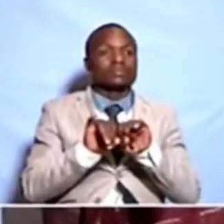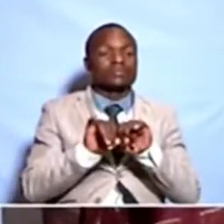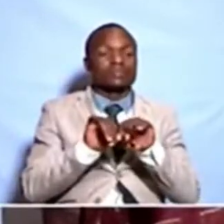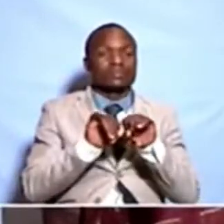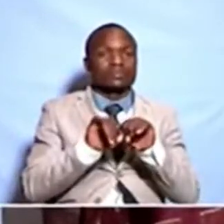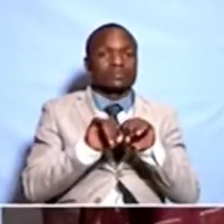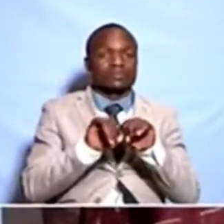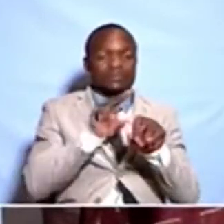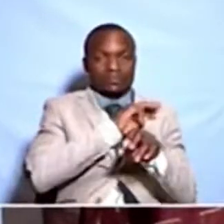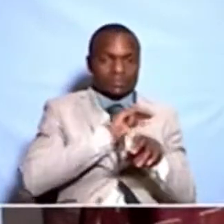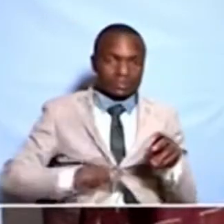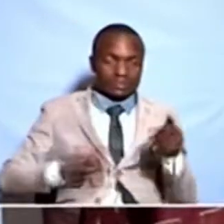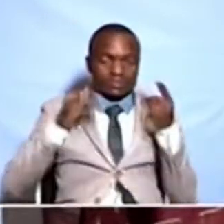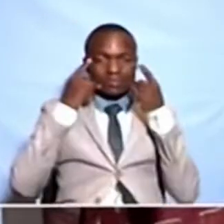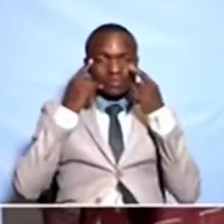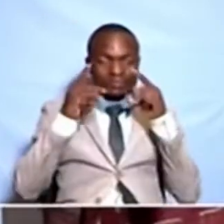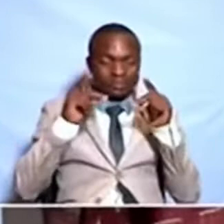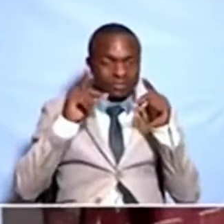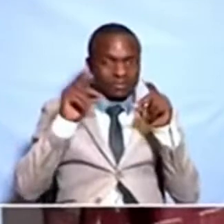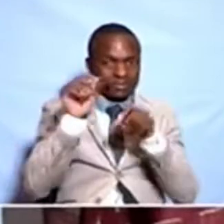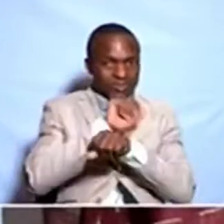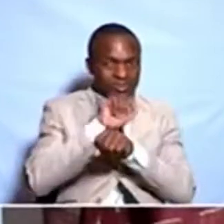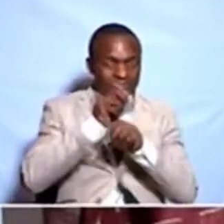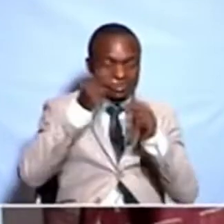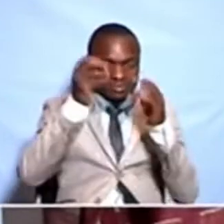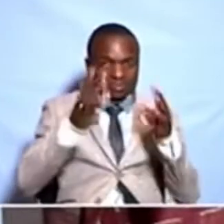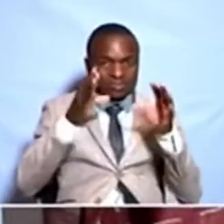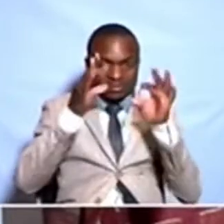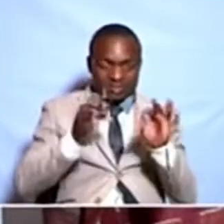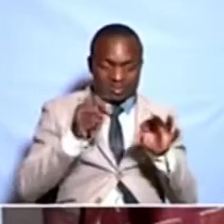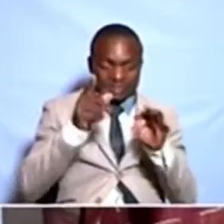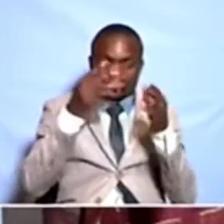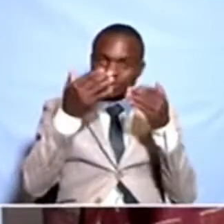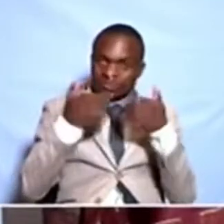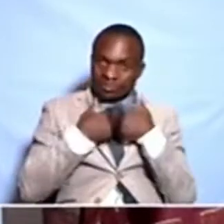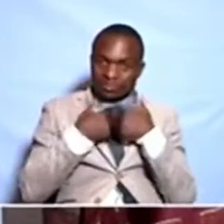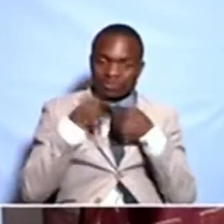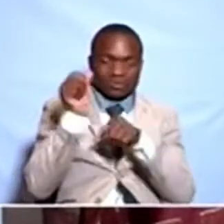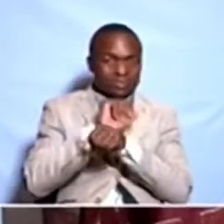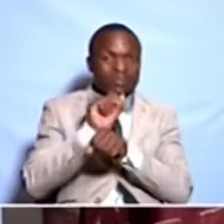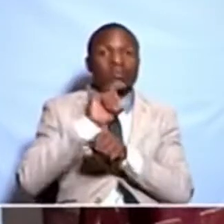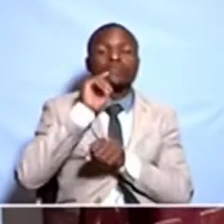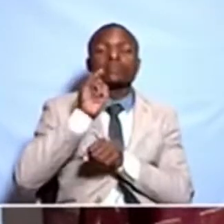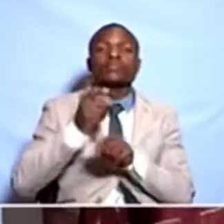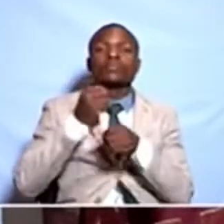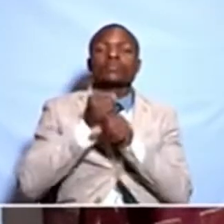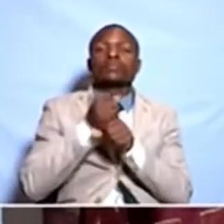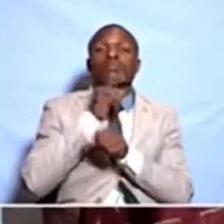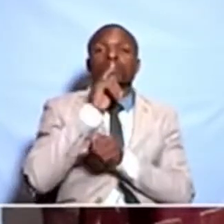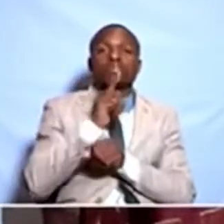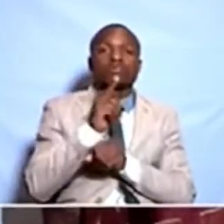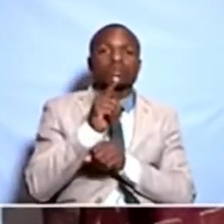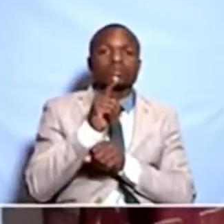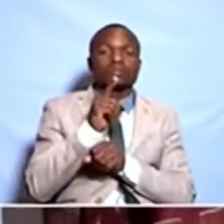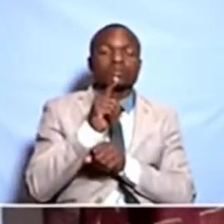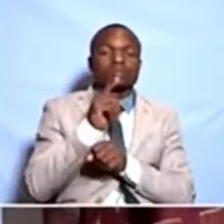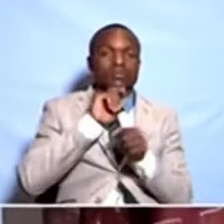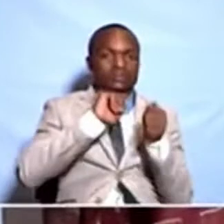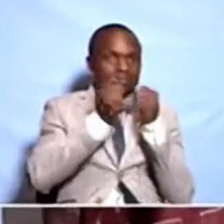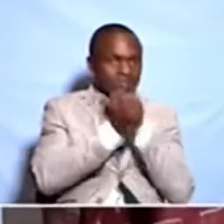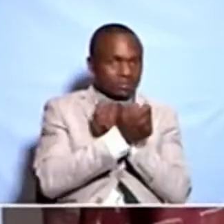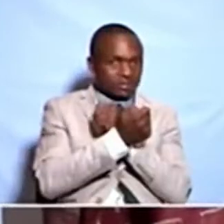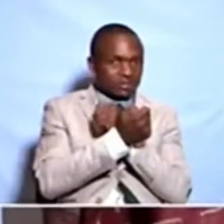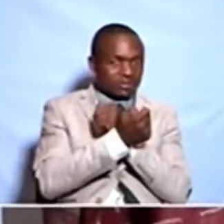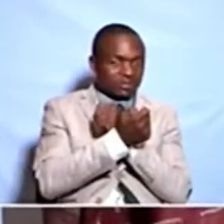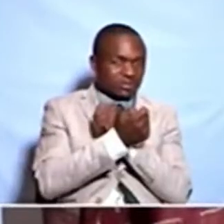public or vehicle owners to know that when you bought a vehicle, you must ensure that it is changed